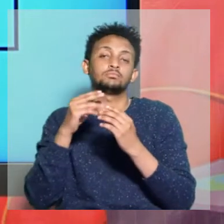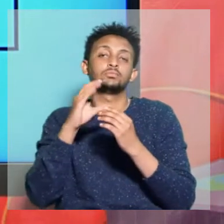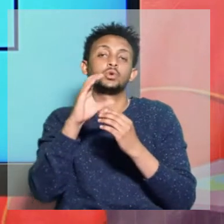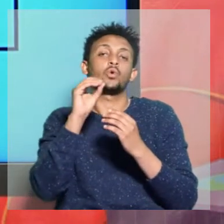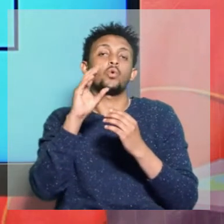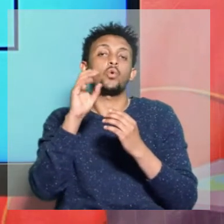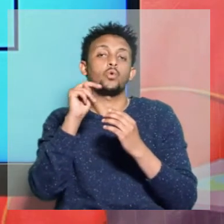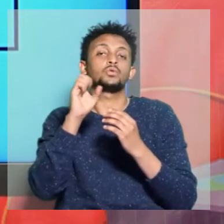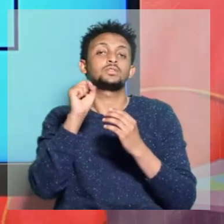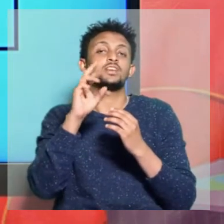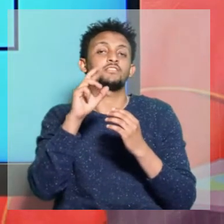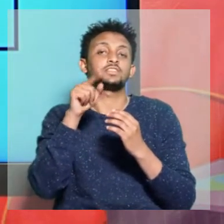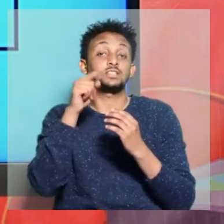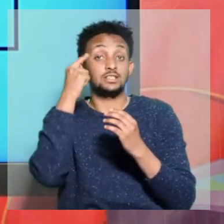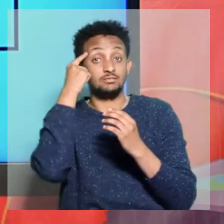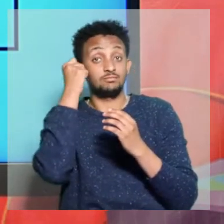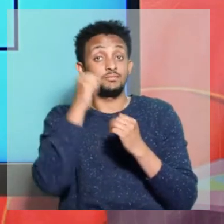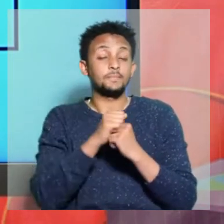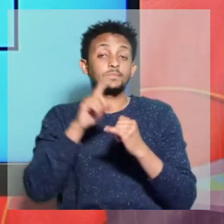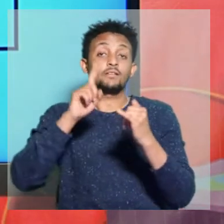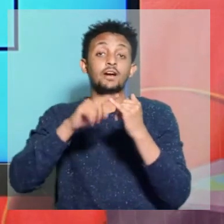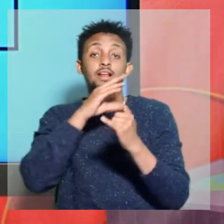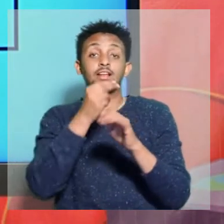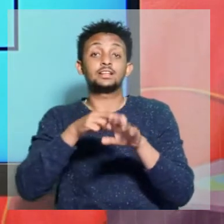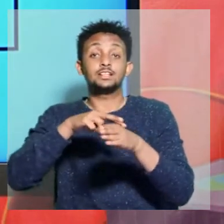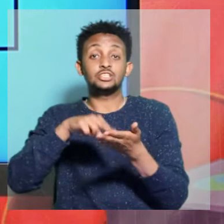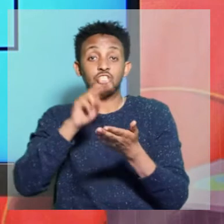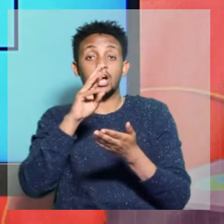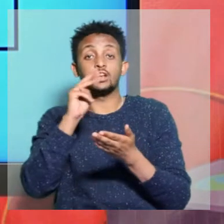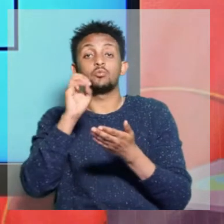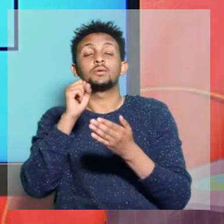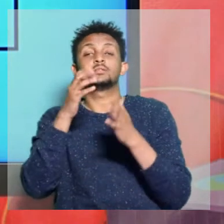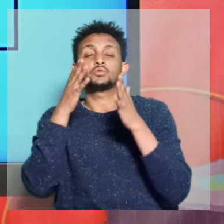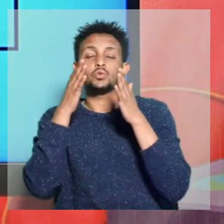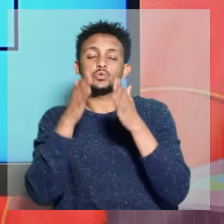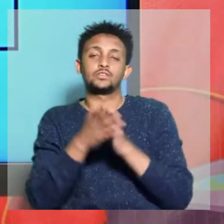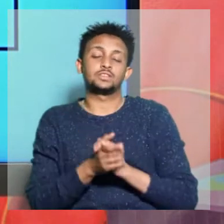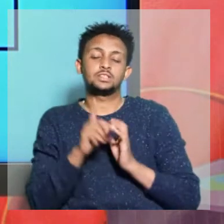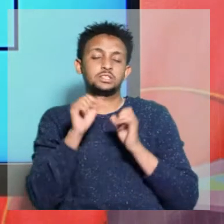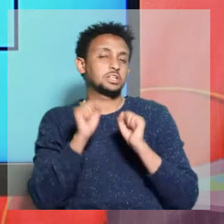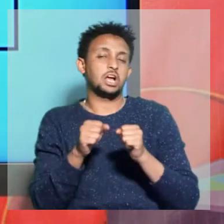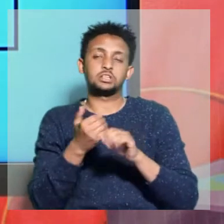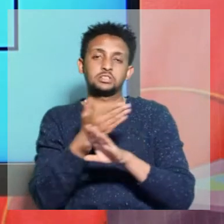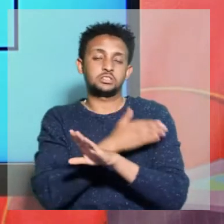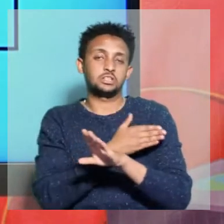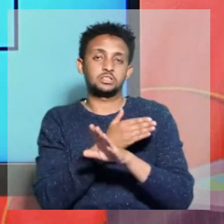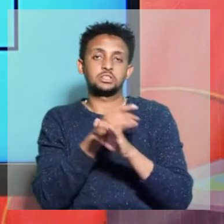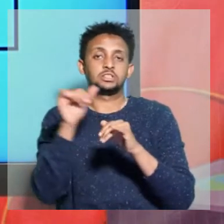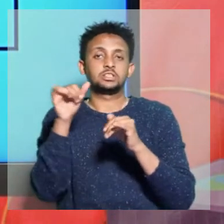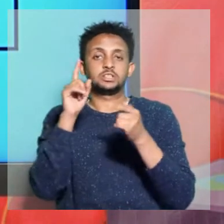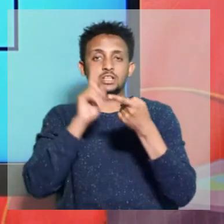conserved. Keep this in your mind. The final and the initial momentum are conserved. It can be restated that the